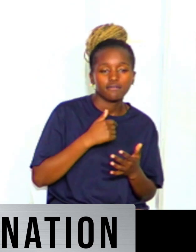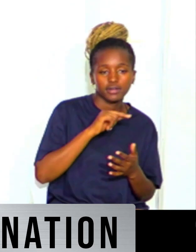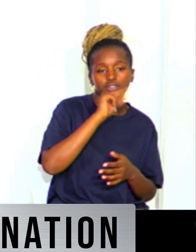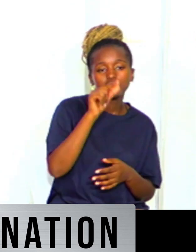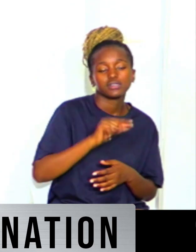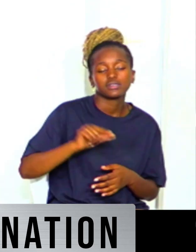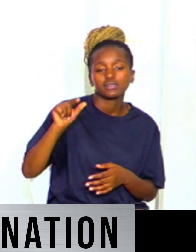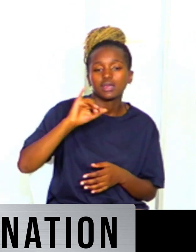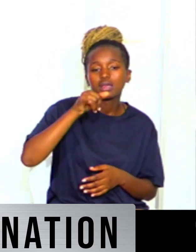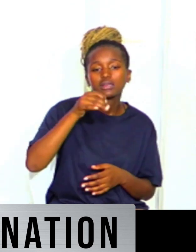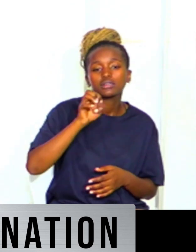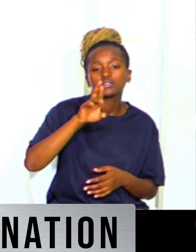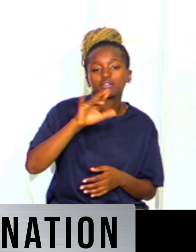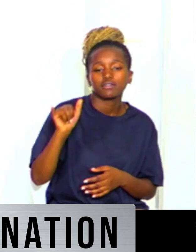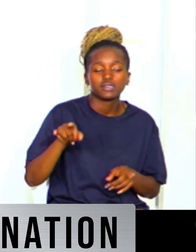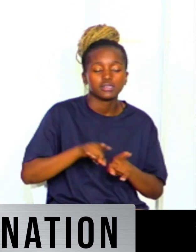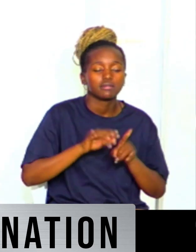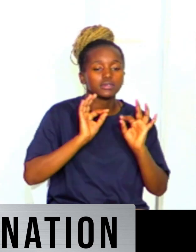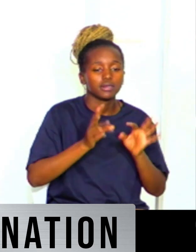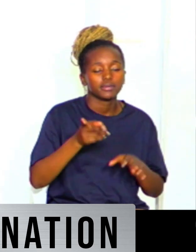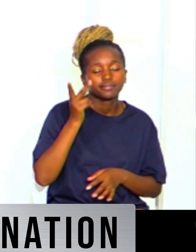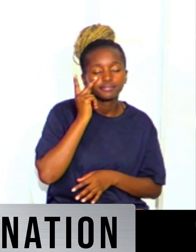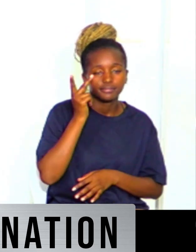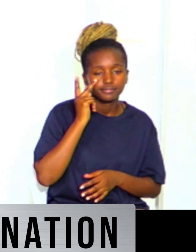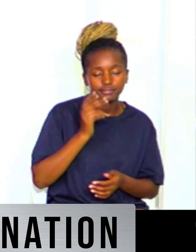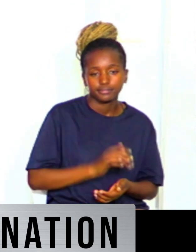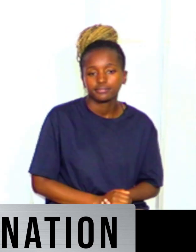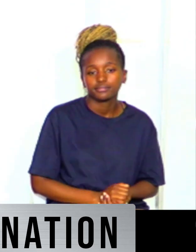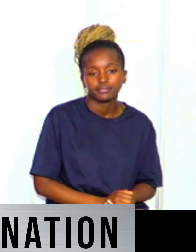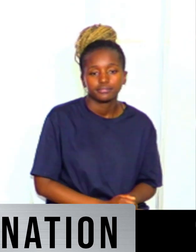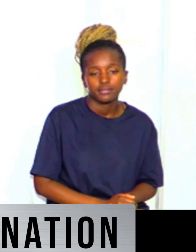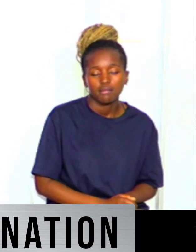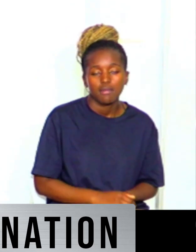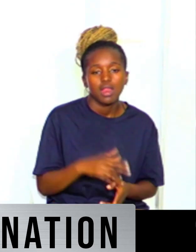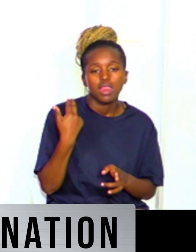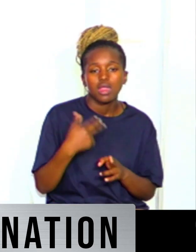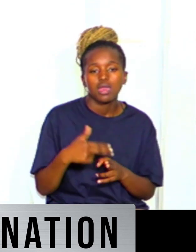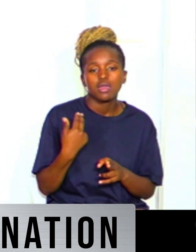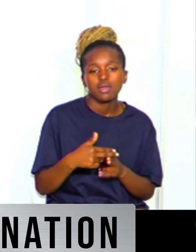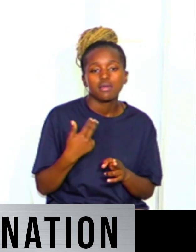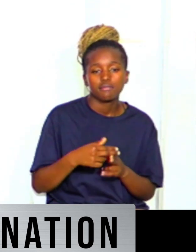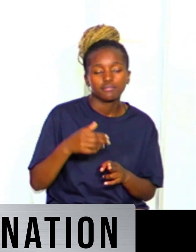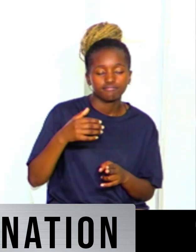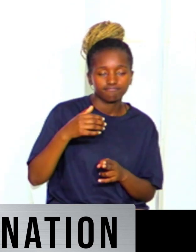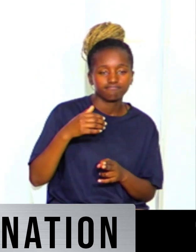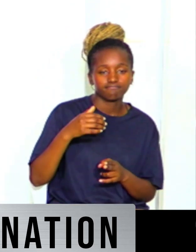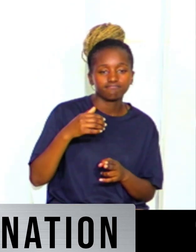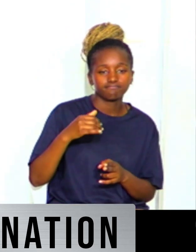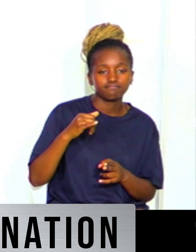analyst. Esther Kendi, another Gen Z, our sign language interpreter. My name is Jonas Simba. See you next week on the